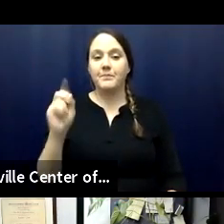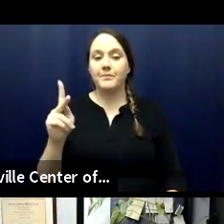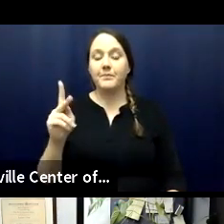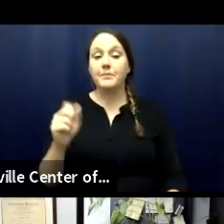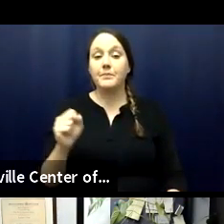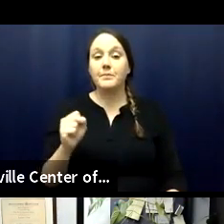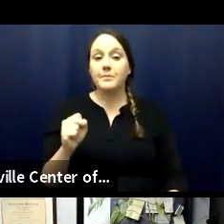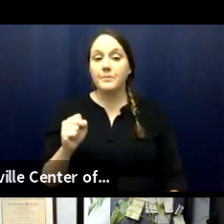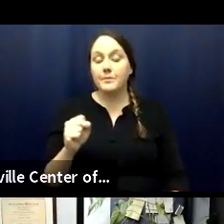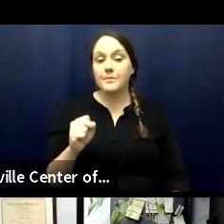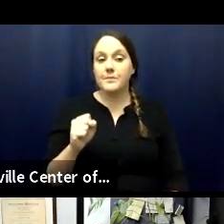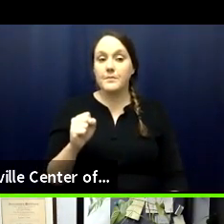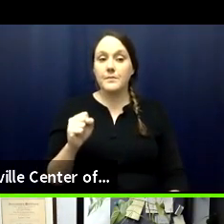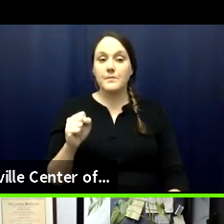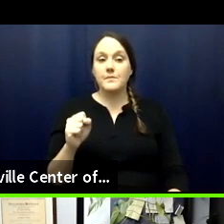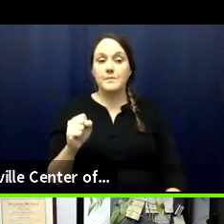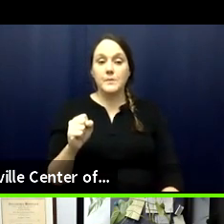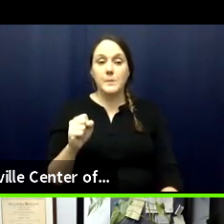okay.